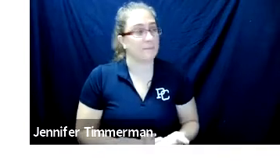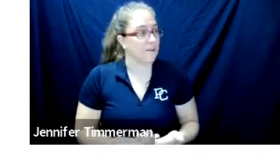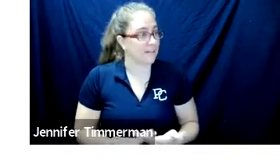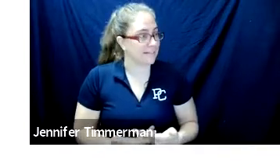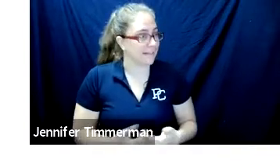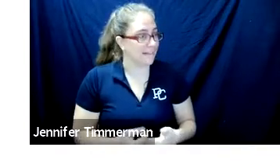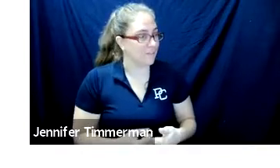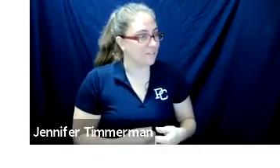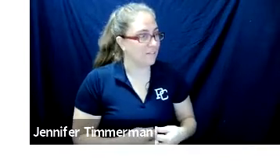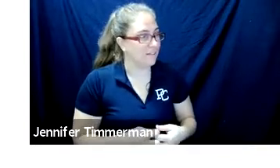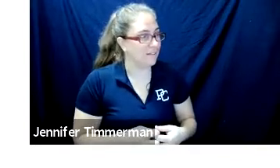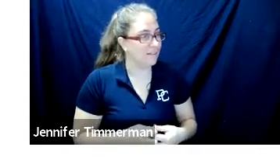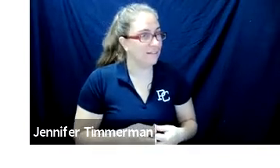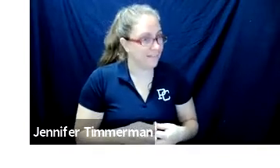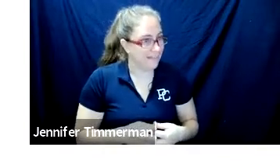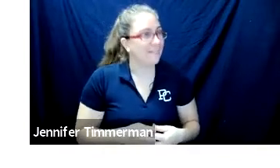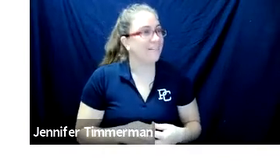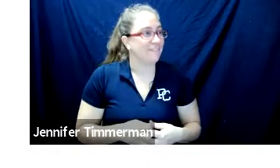uses American Sign Language?